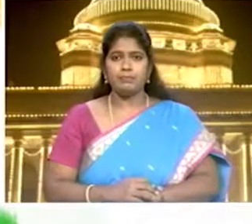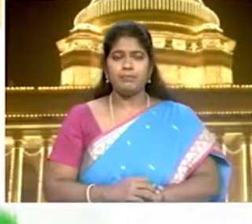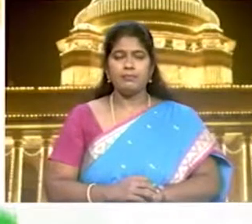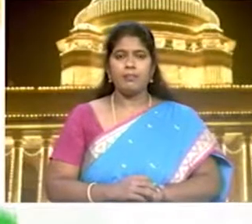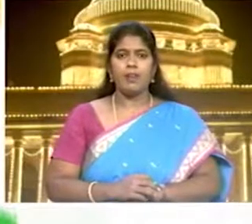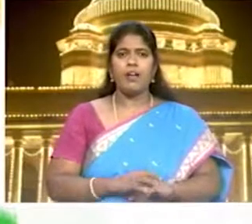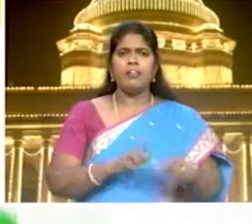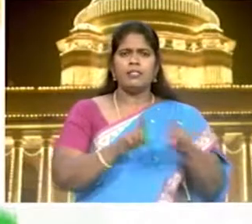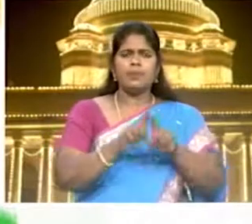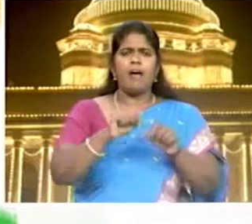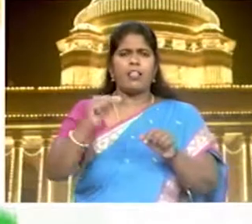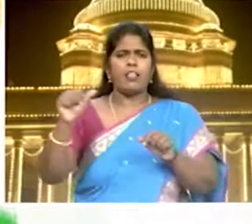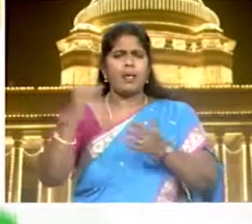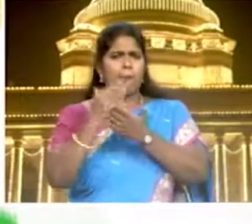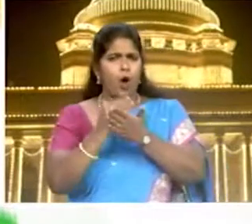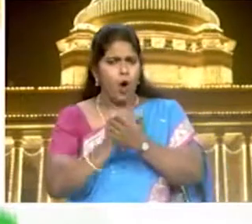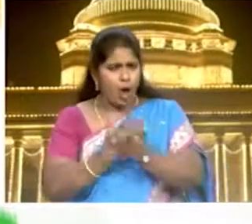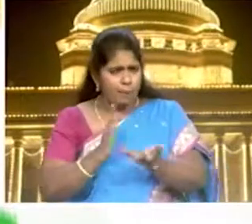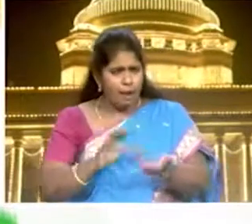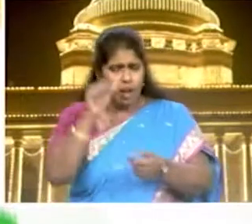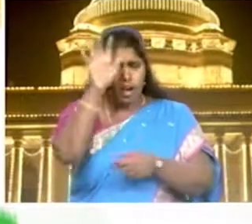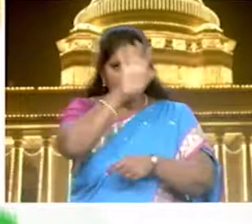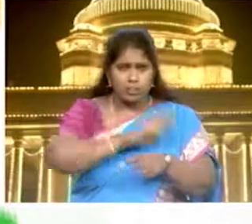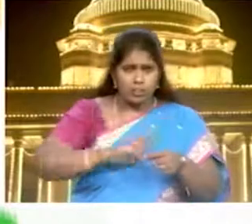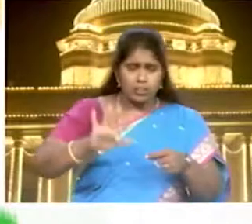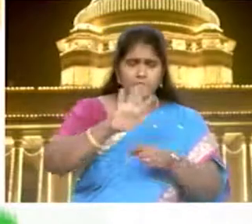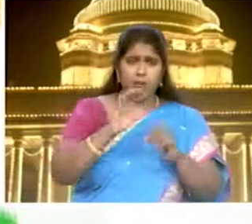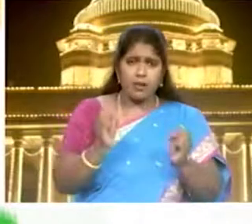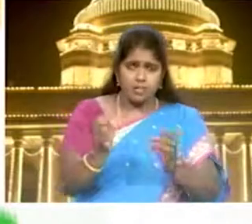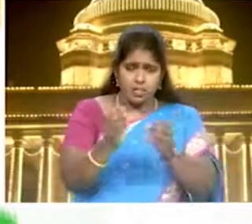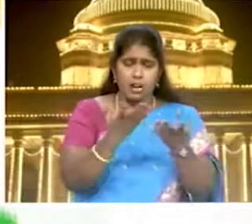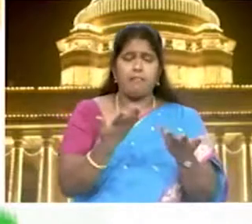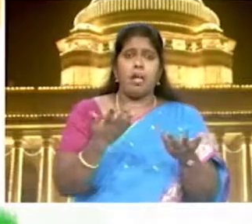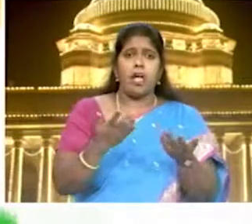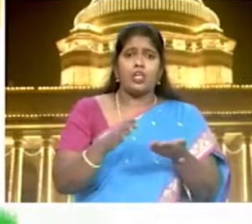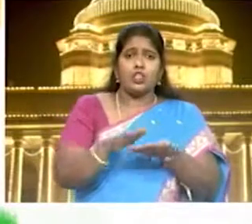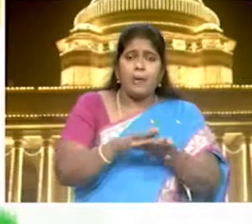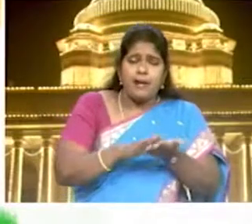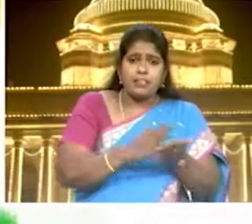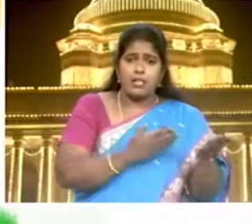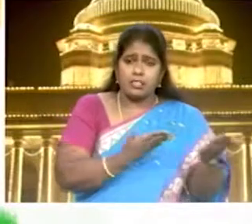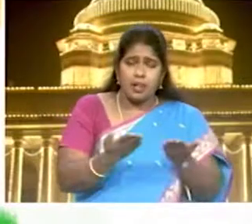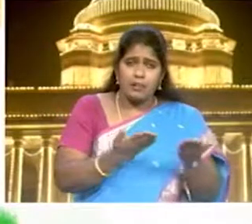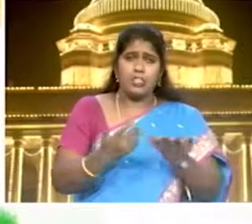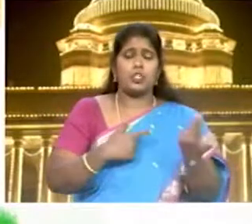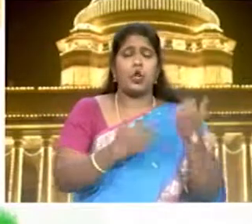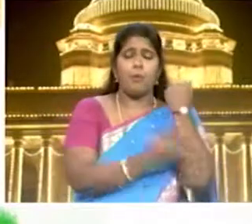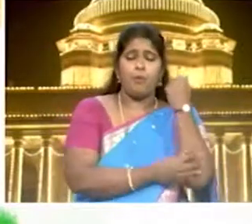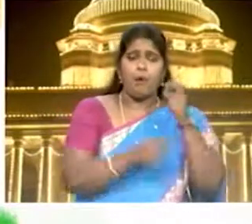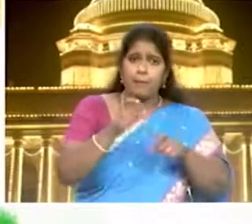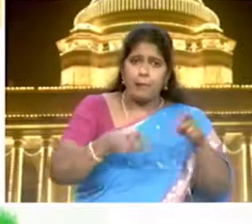similar efforts is to provide basic amenities to all, particularly